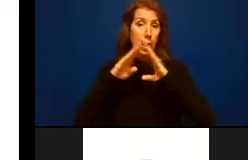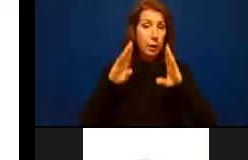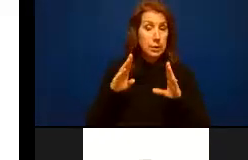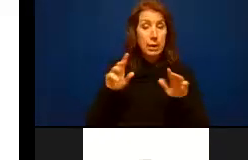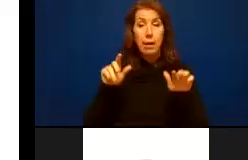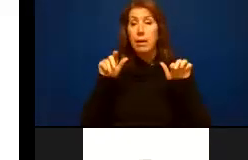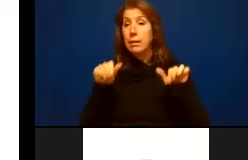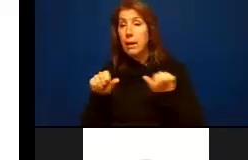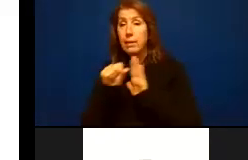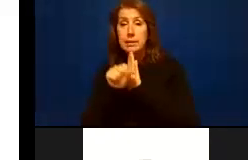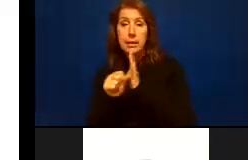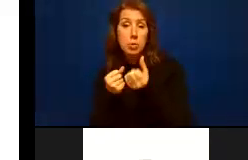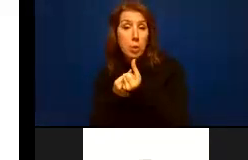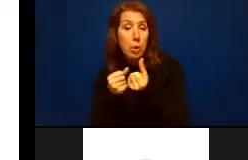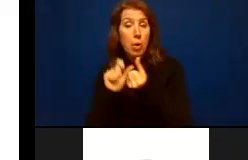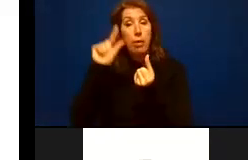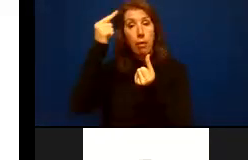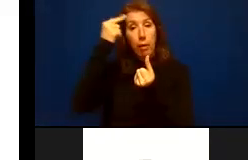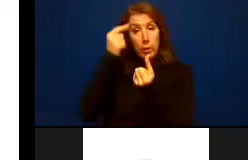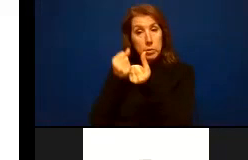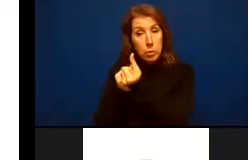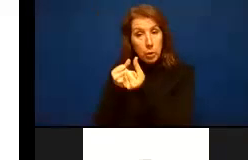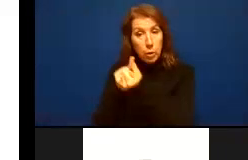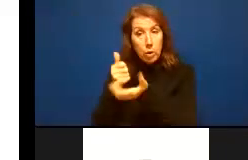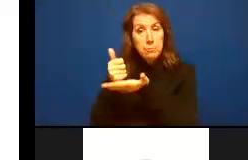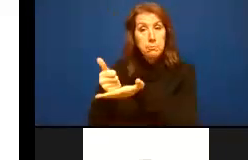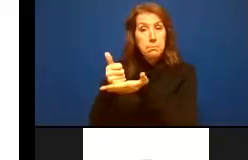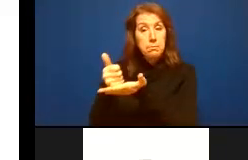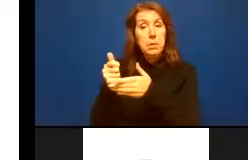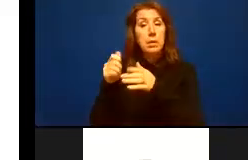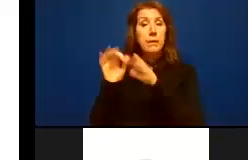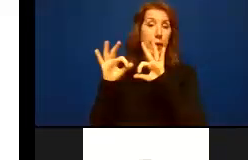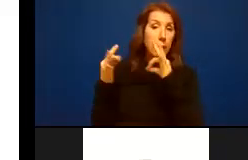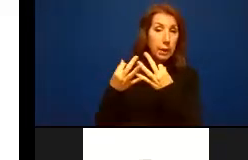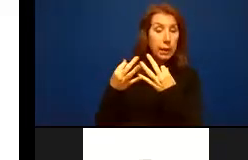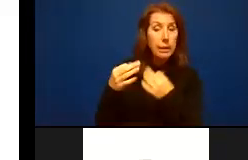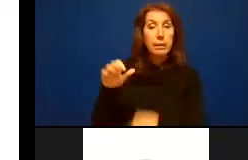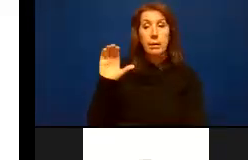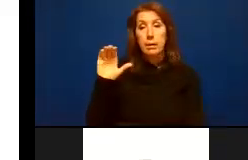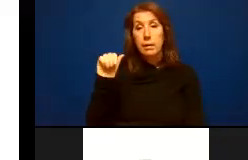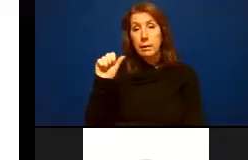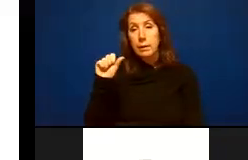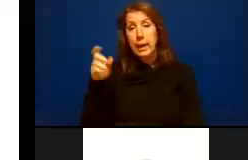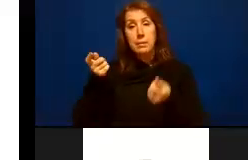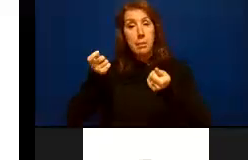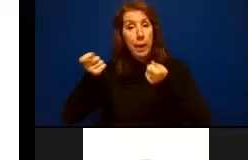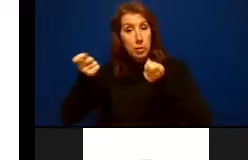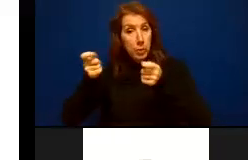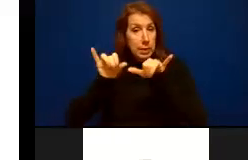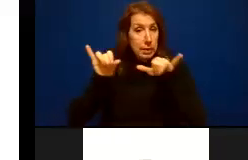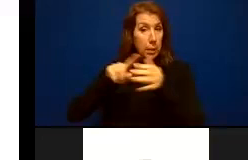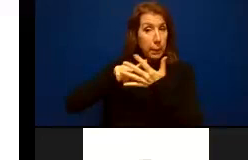provide to the family, financial support or case management or something else that